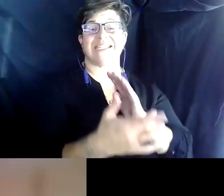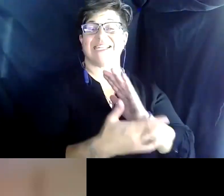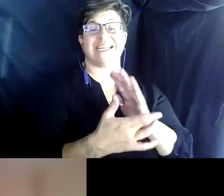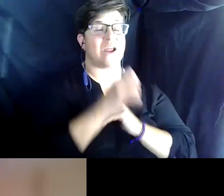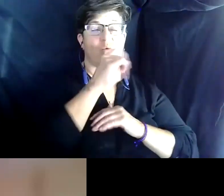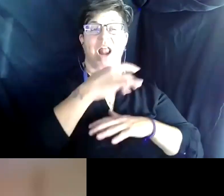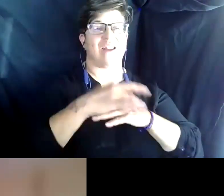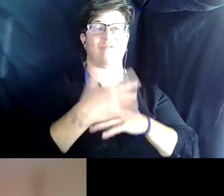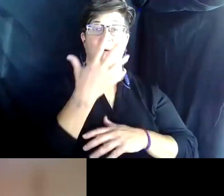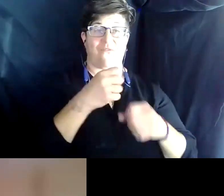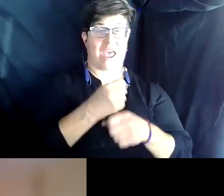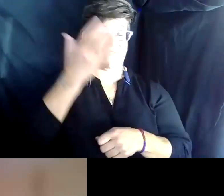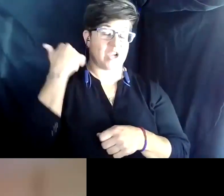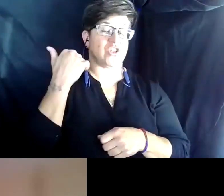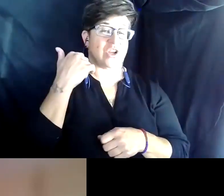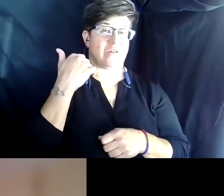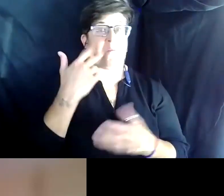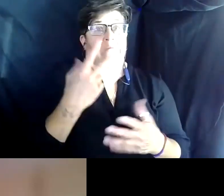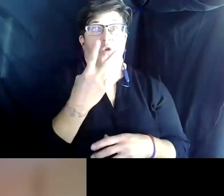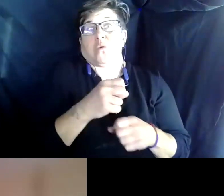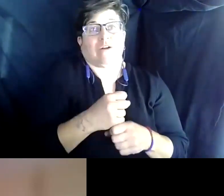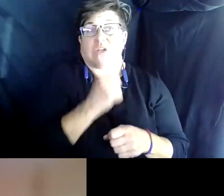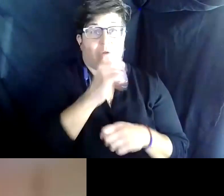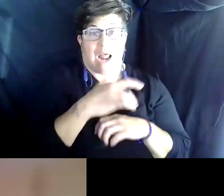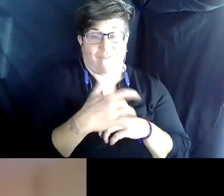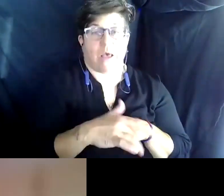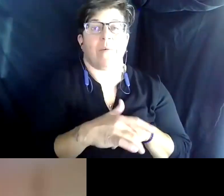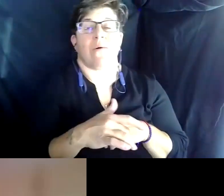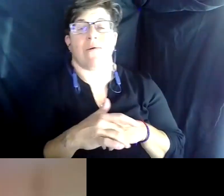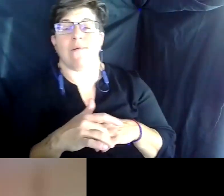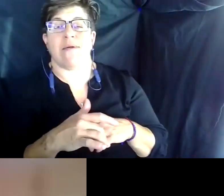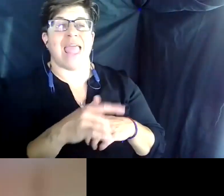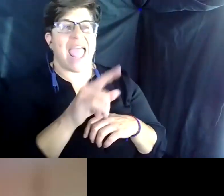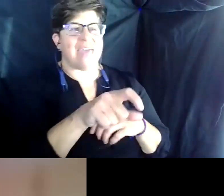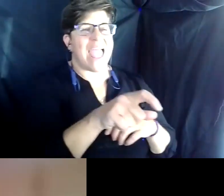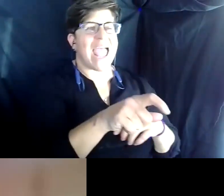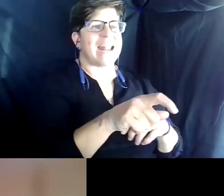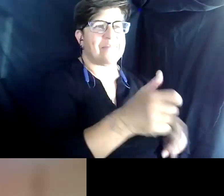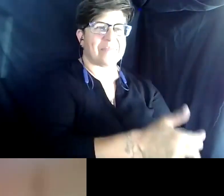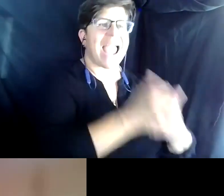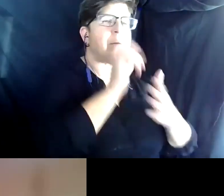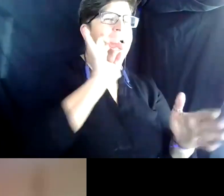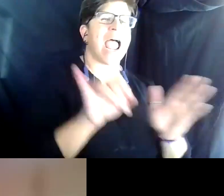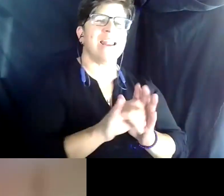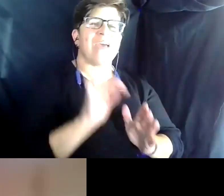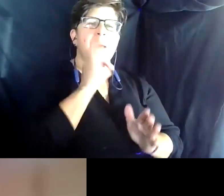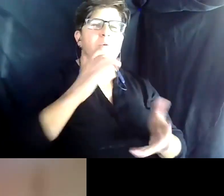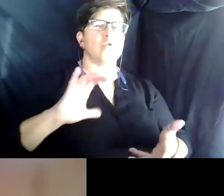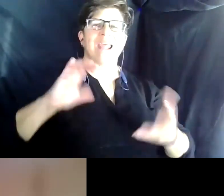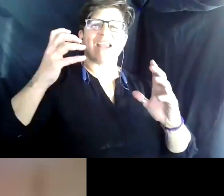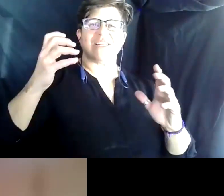available 5 years ago or even 2 years ago, and may enable us to identify mutations that were not,